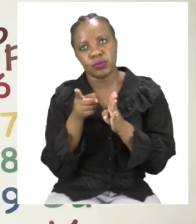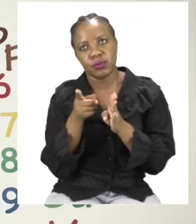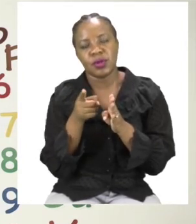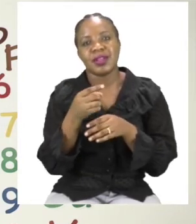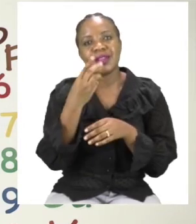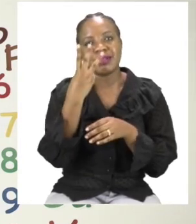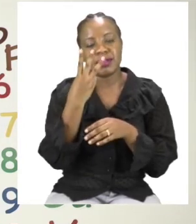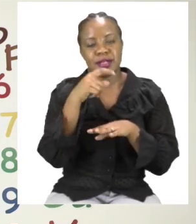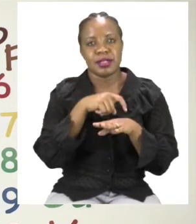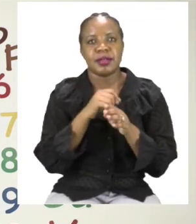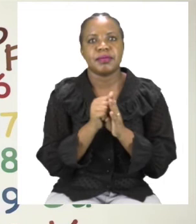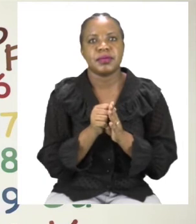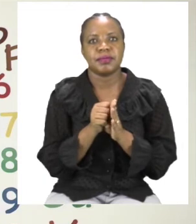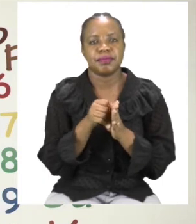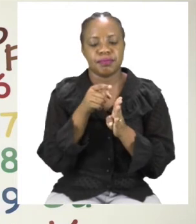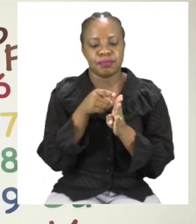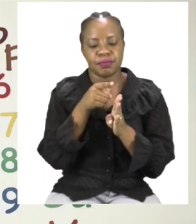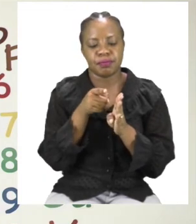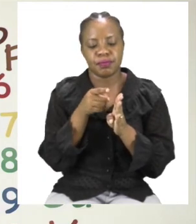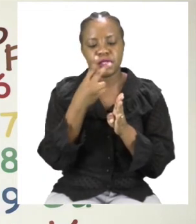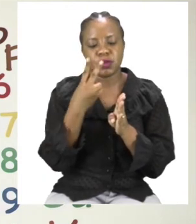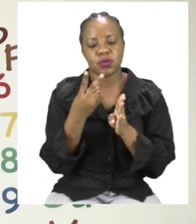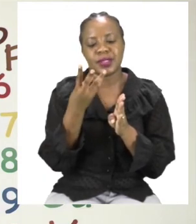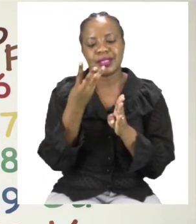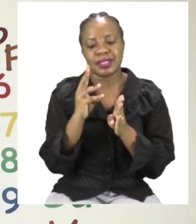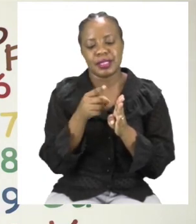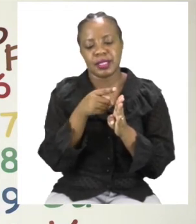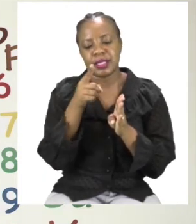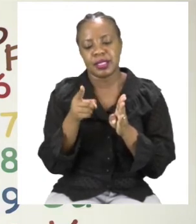count 26, 27,